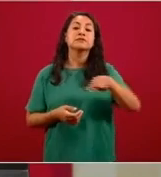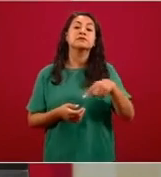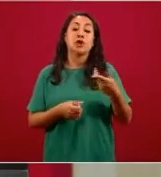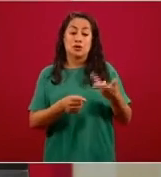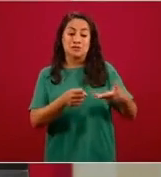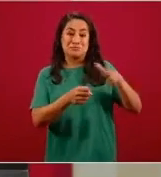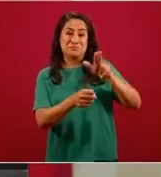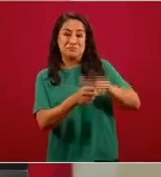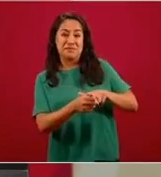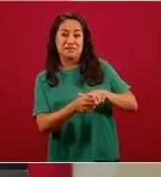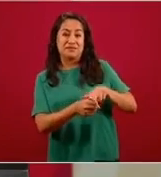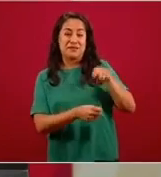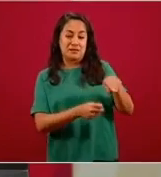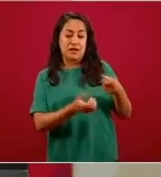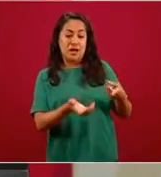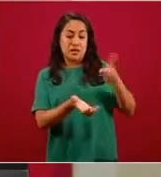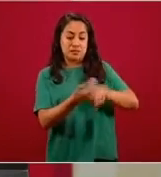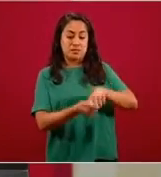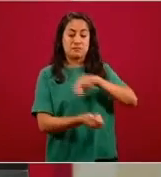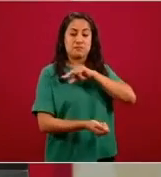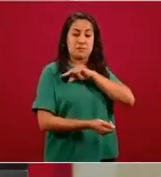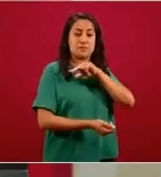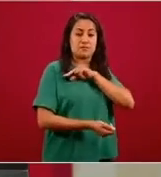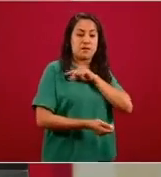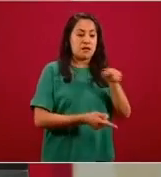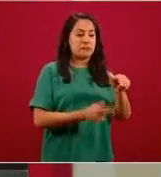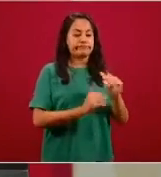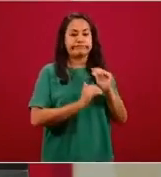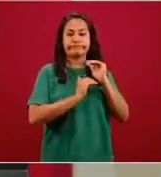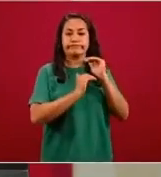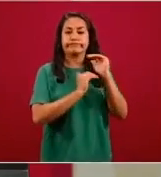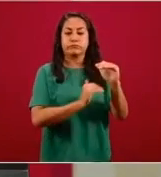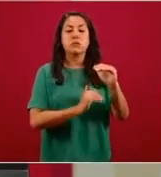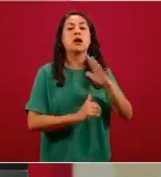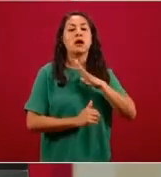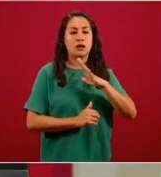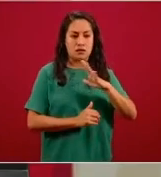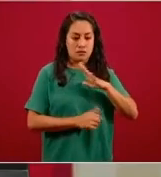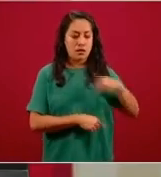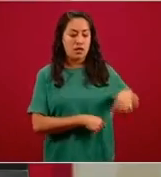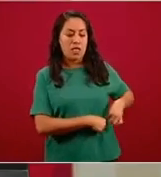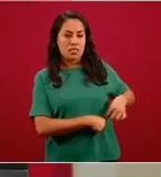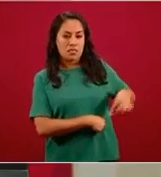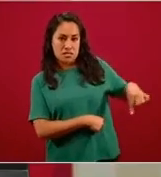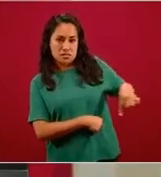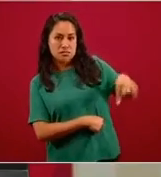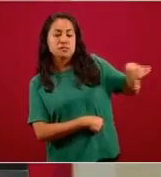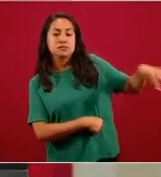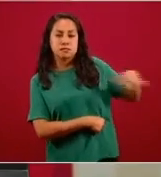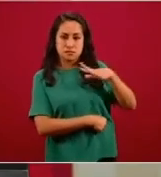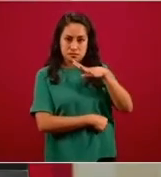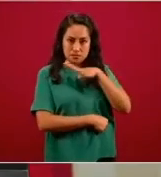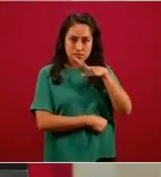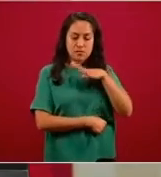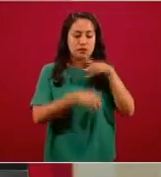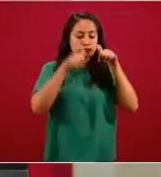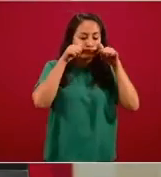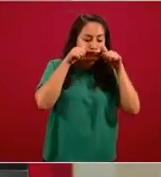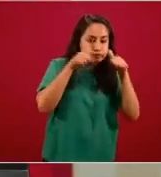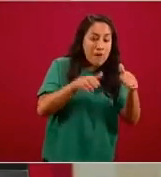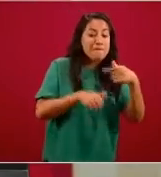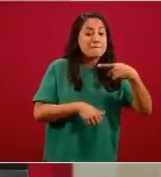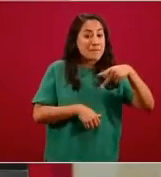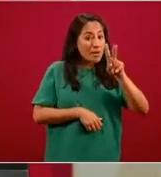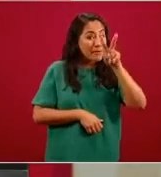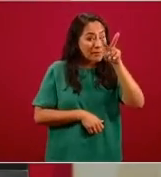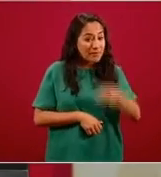stipulates the limits for operating for hospitals in the private sector who can participate. But